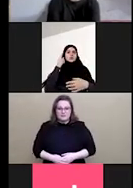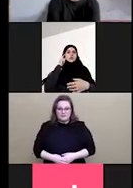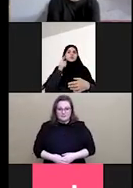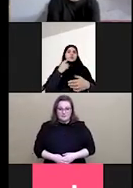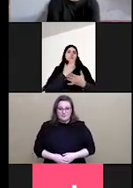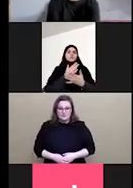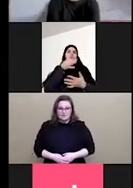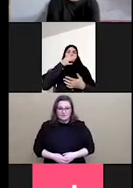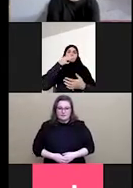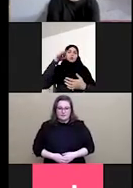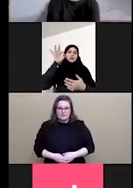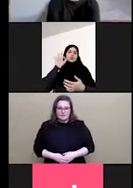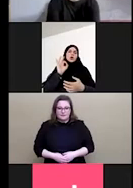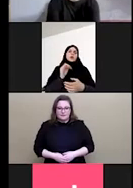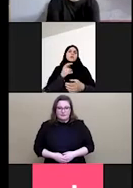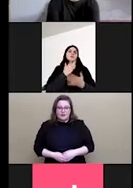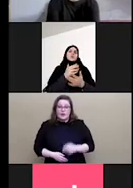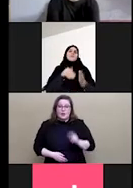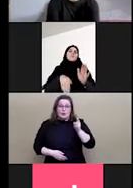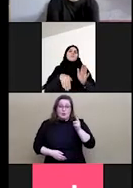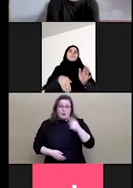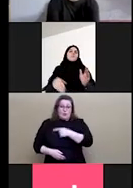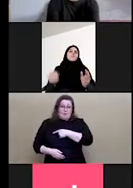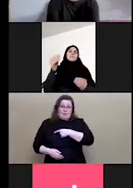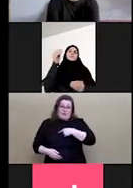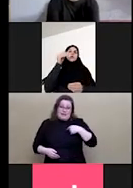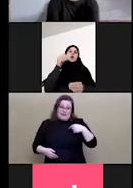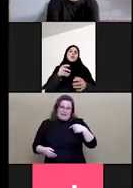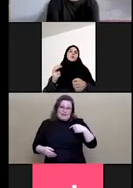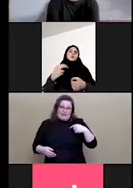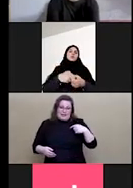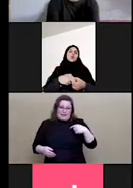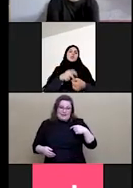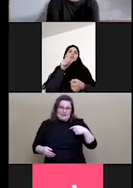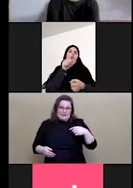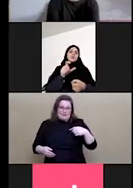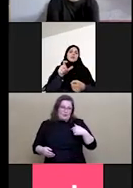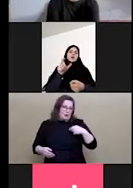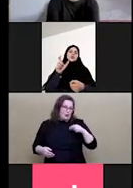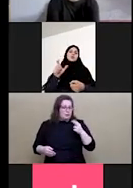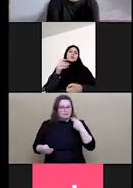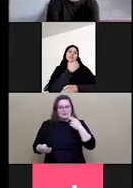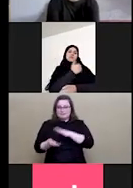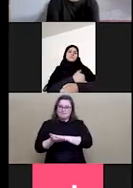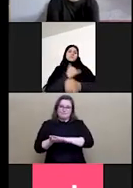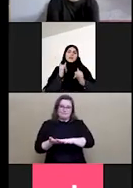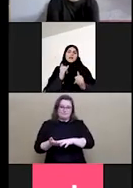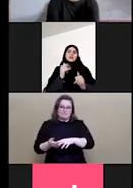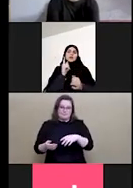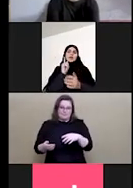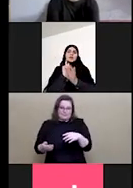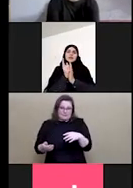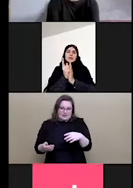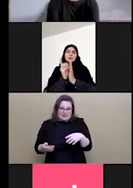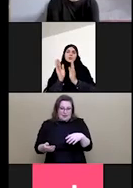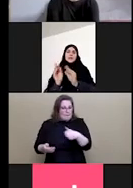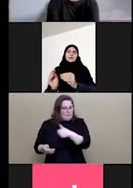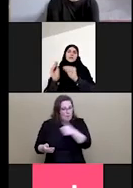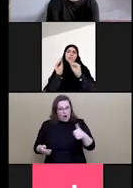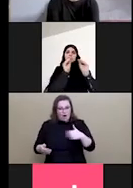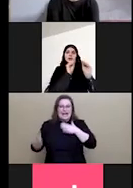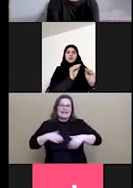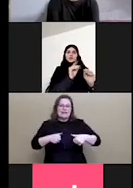Another thing, now we're moving to the purely, I would say, the perspective of organizations of persons with